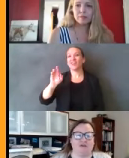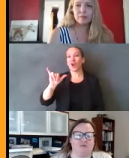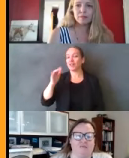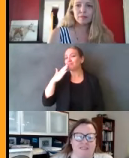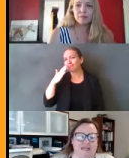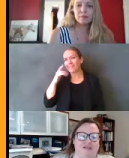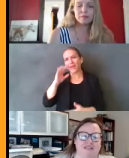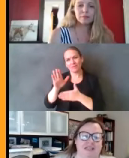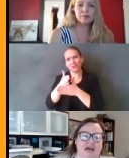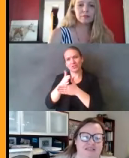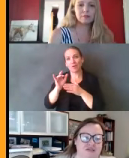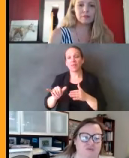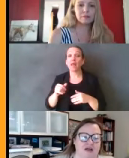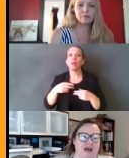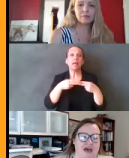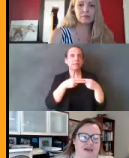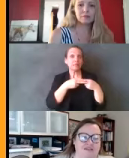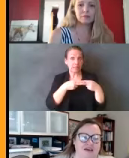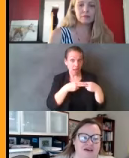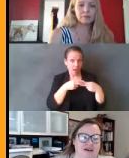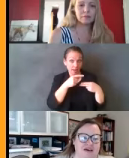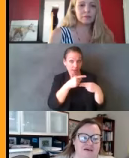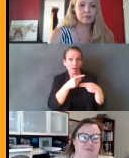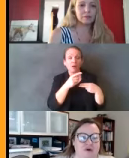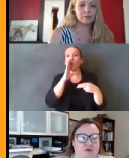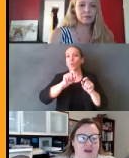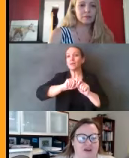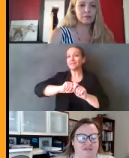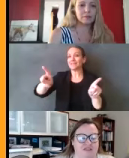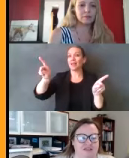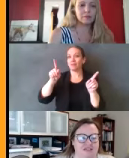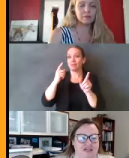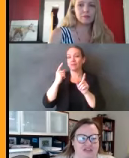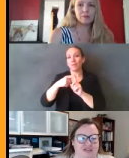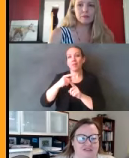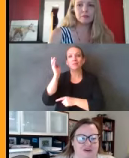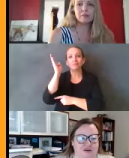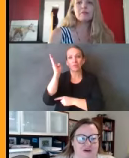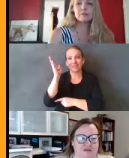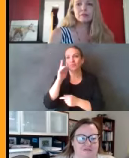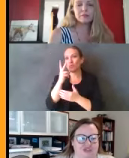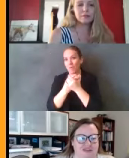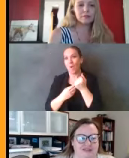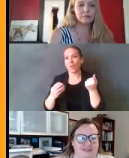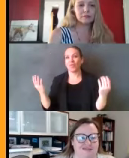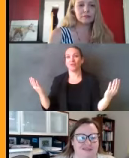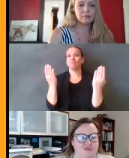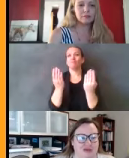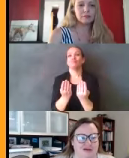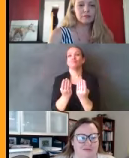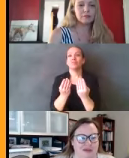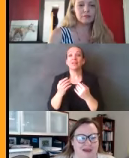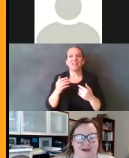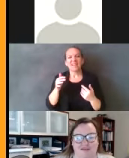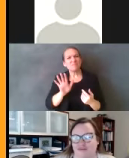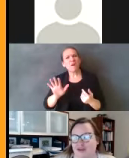And we'll be sending out the slides as well as the recording of today's session. So just give us a